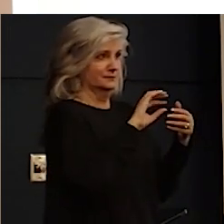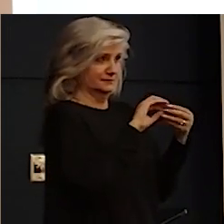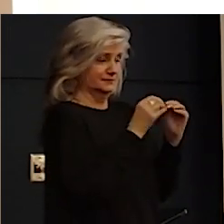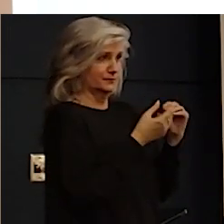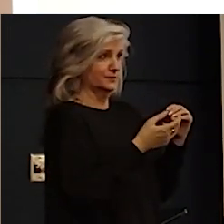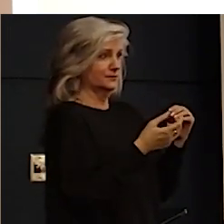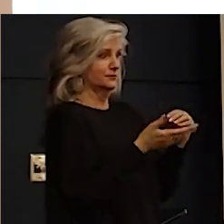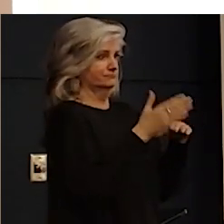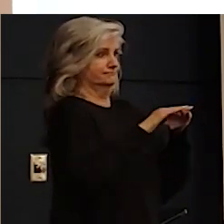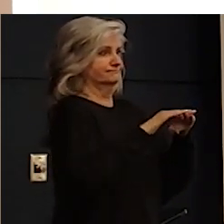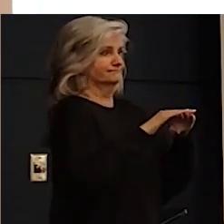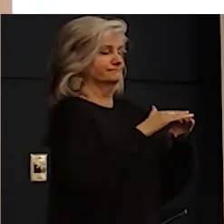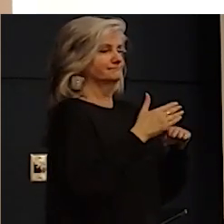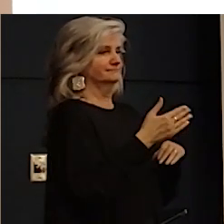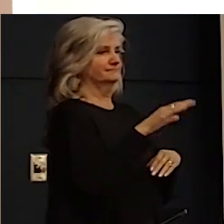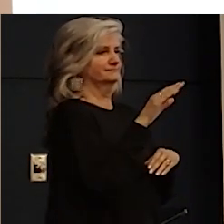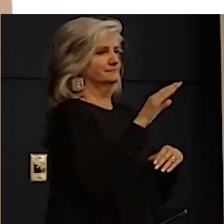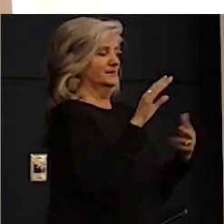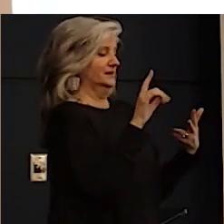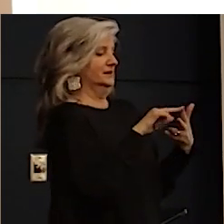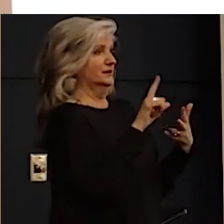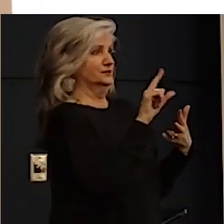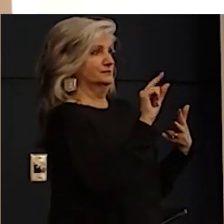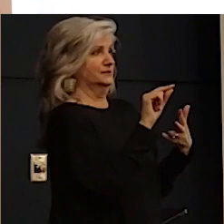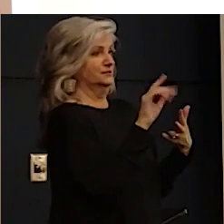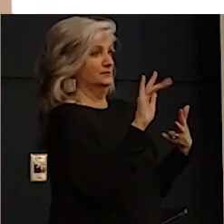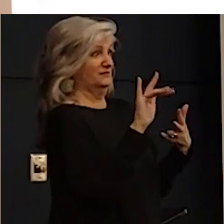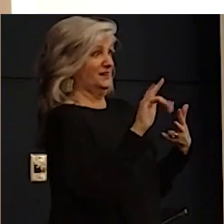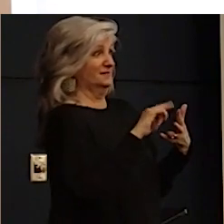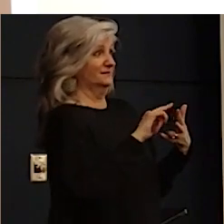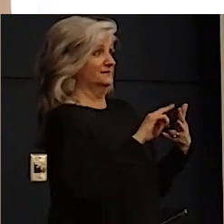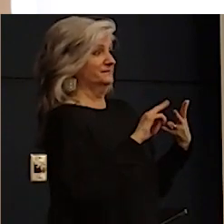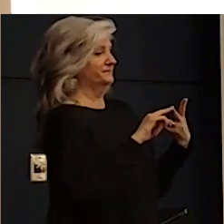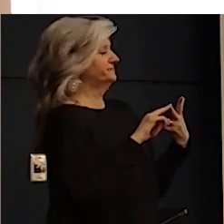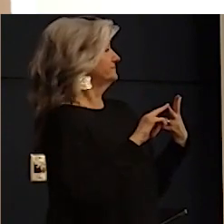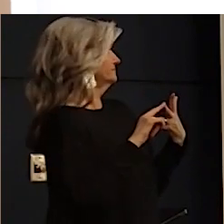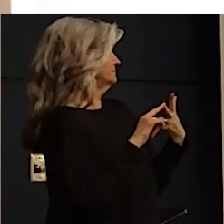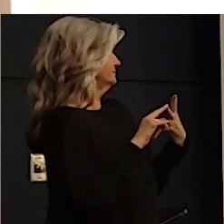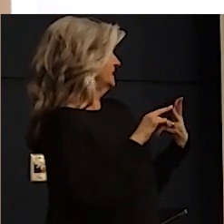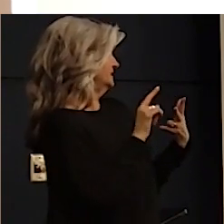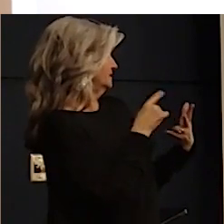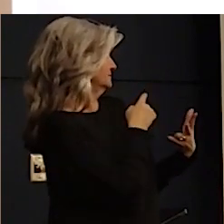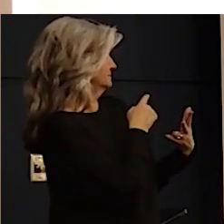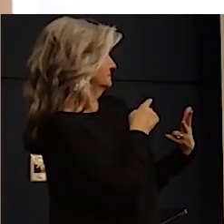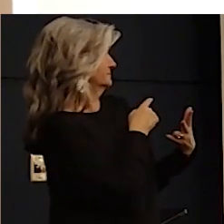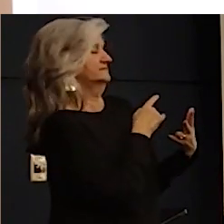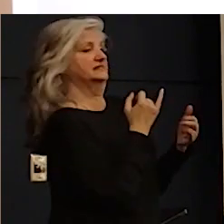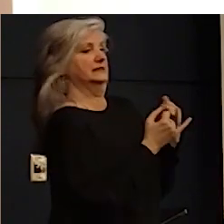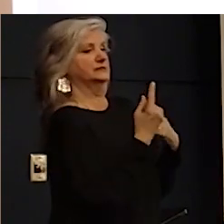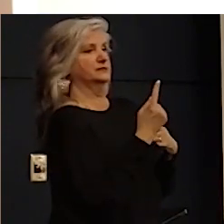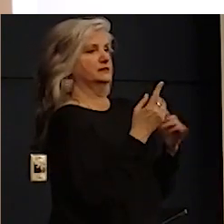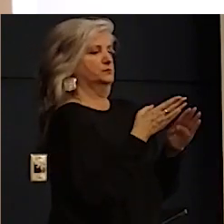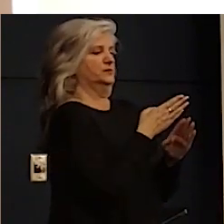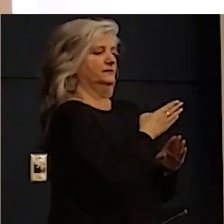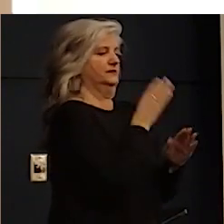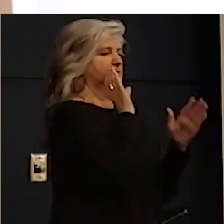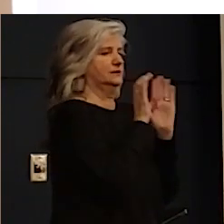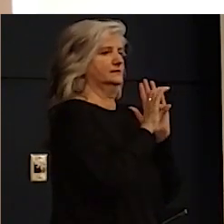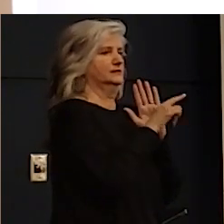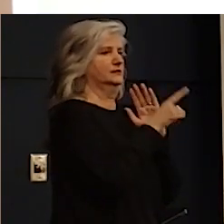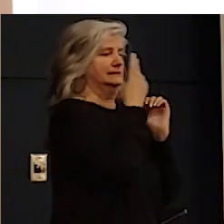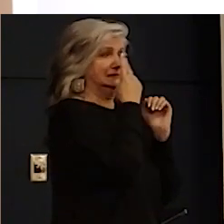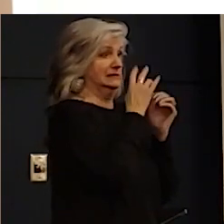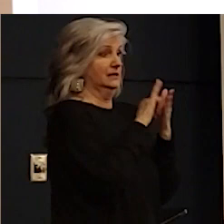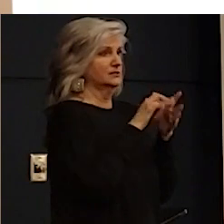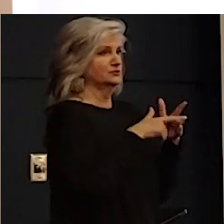of 2025. And then the final step, what's reflected here and what's reflected on the previous graphs, would be